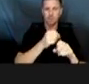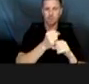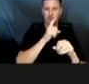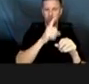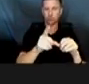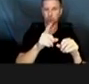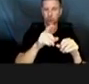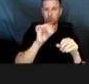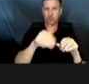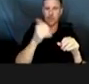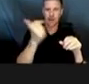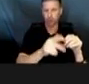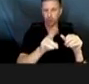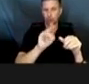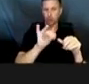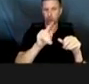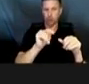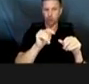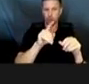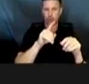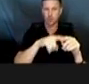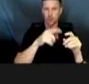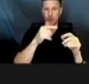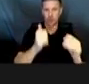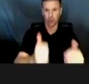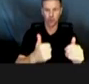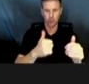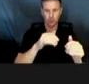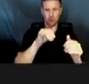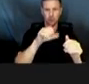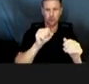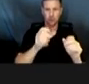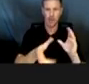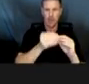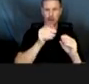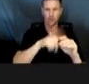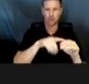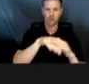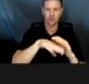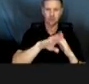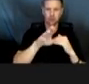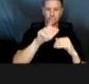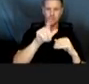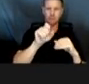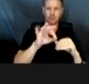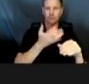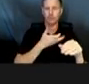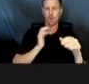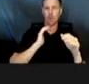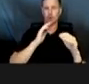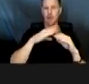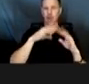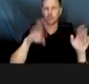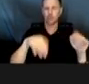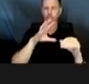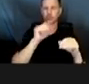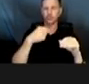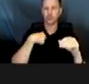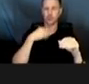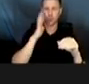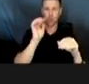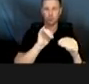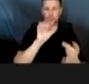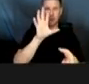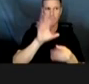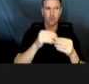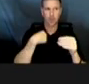that every unit, to the extent that we can, is adding to the accessible landscape of our housing. And I will also add,